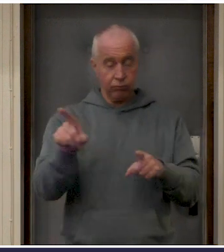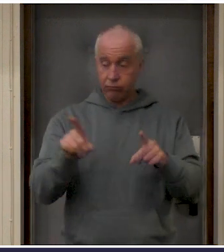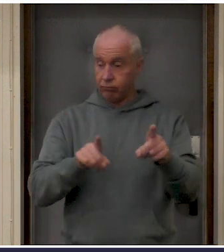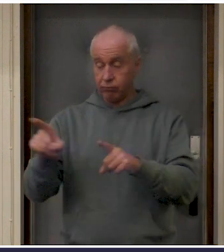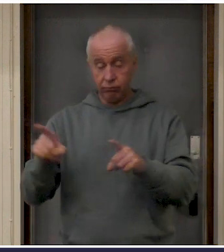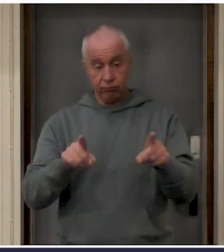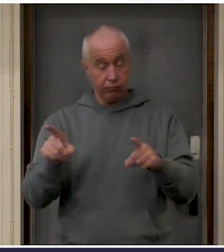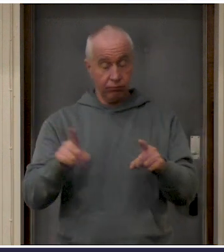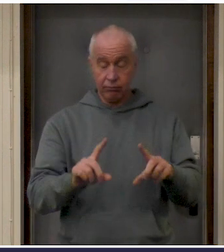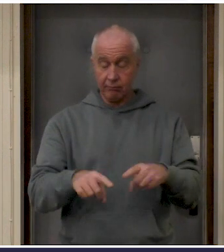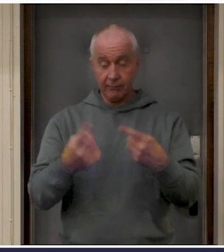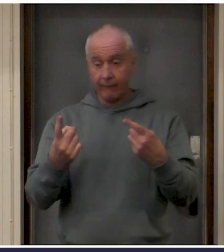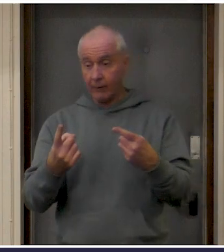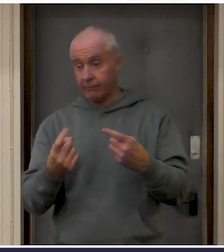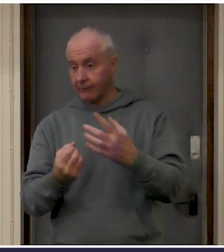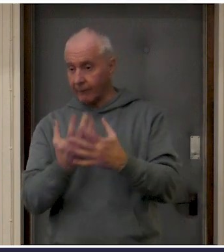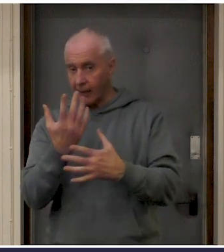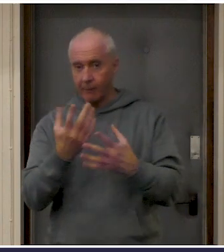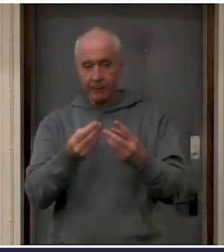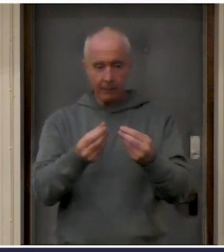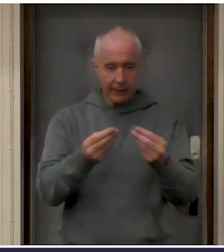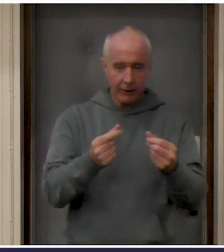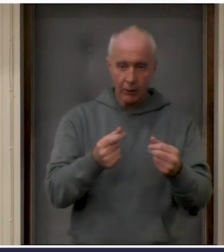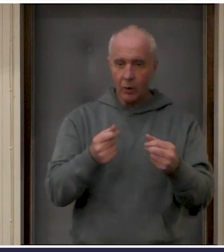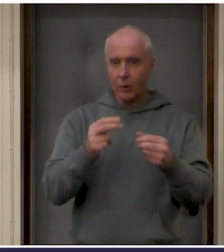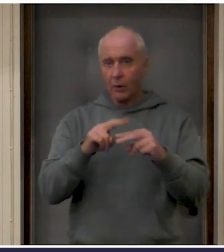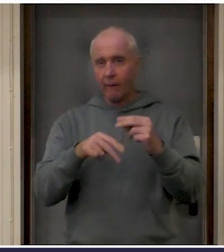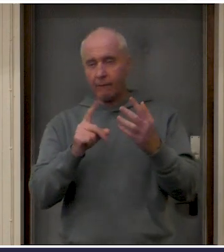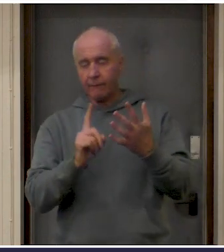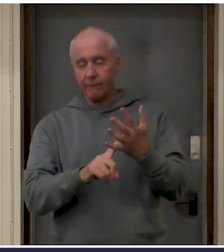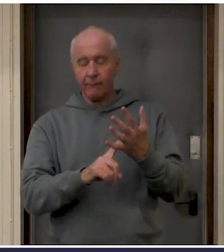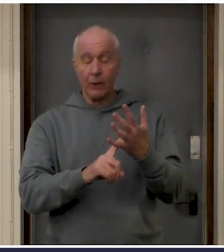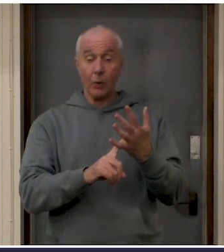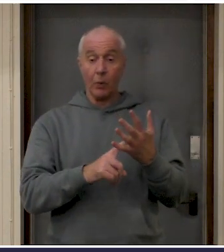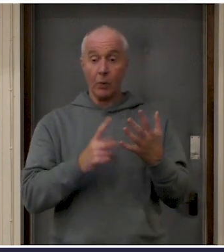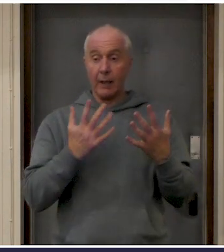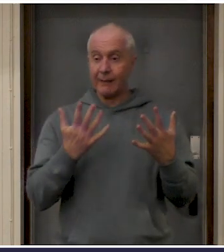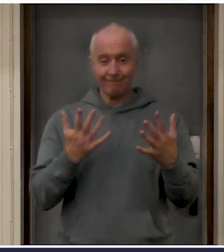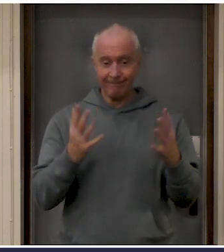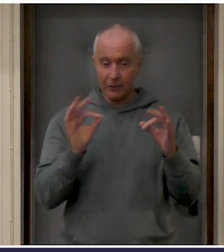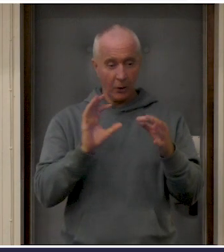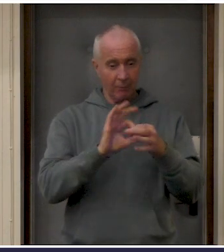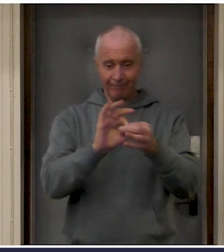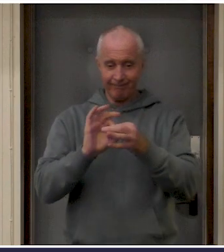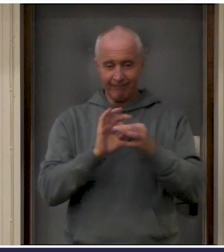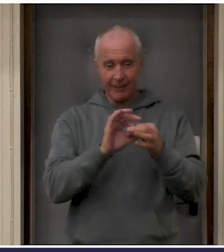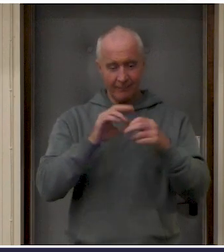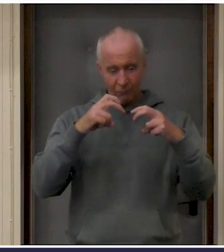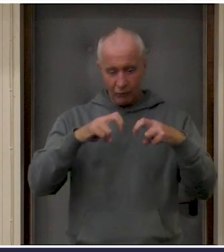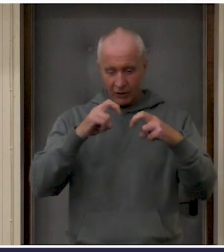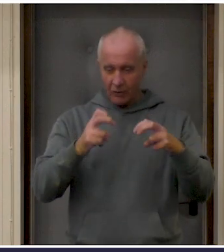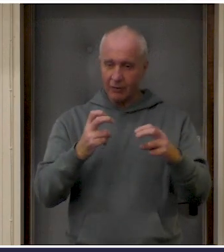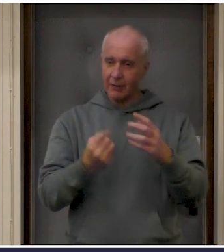completely different developments, different materials, different fuels, and there's no synergy in the R&D. And so you've got